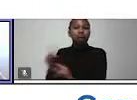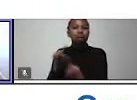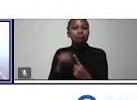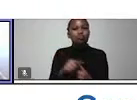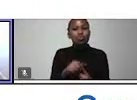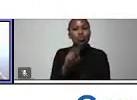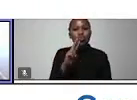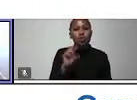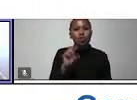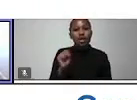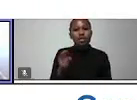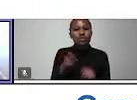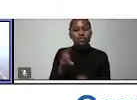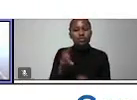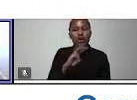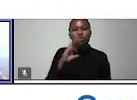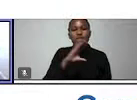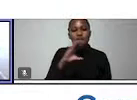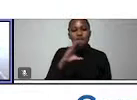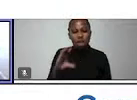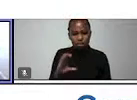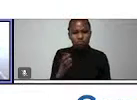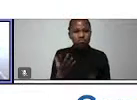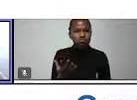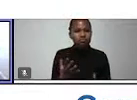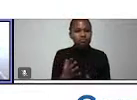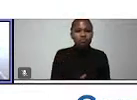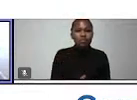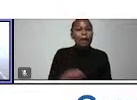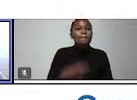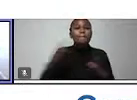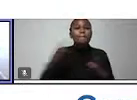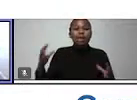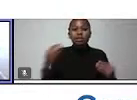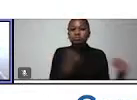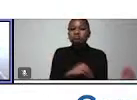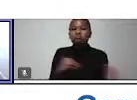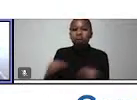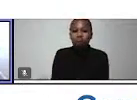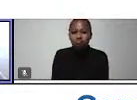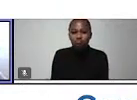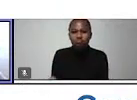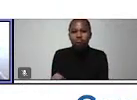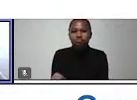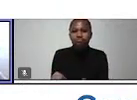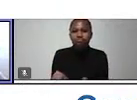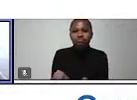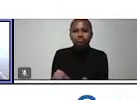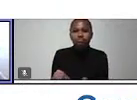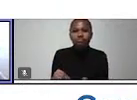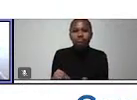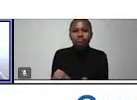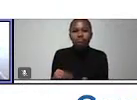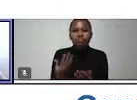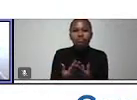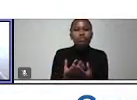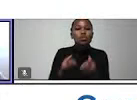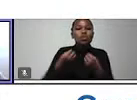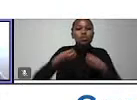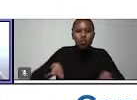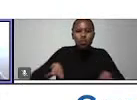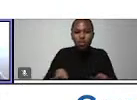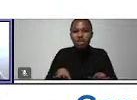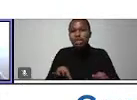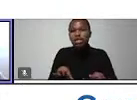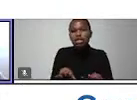Western Cape. And again, the businesses, you know, that will actually be, you know, losing, you know, in this regard,